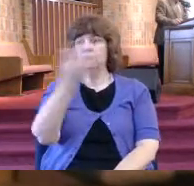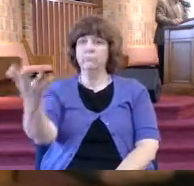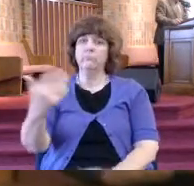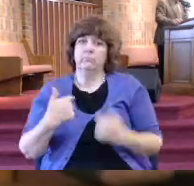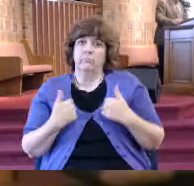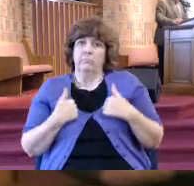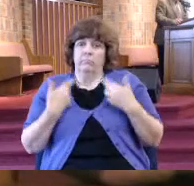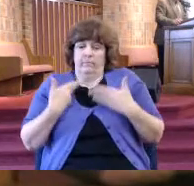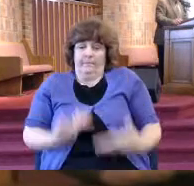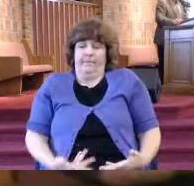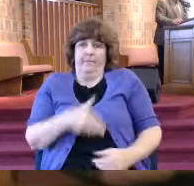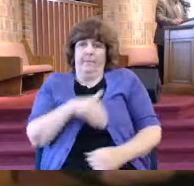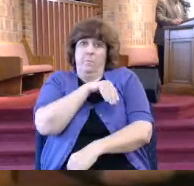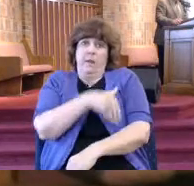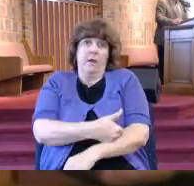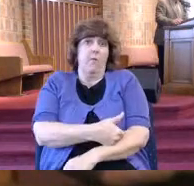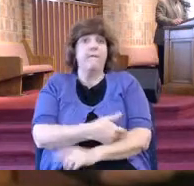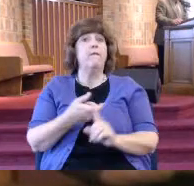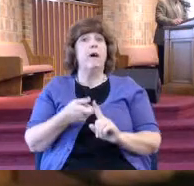power from God.